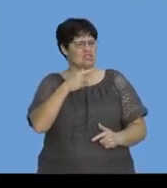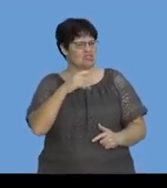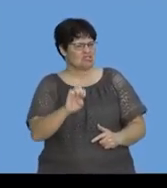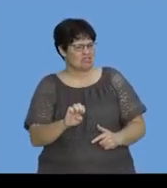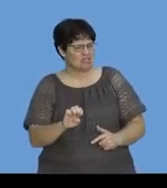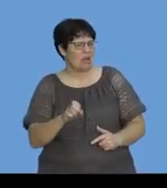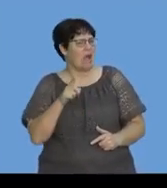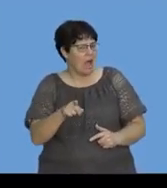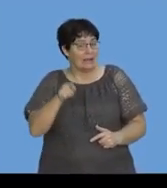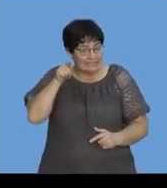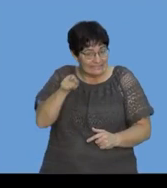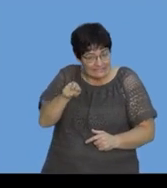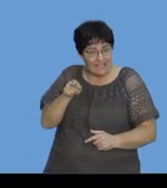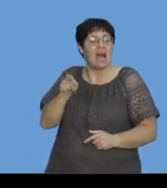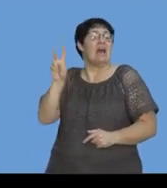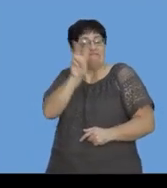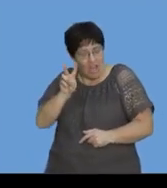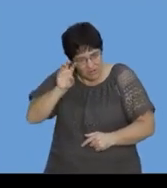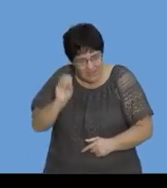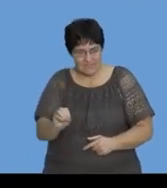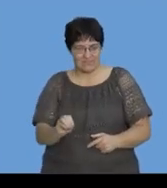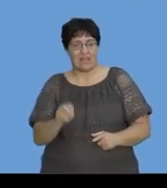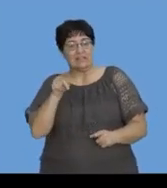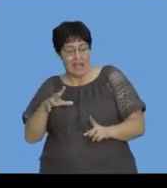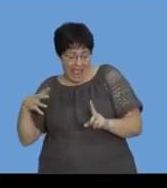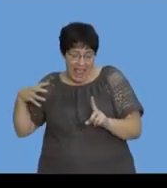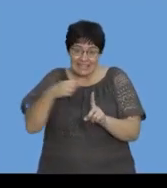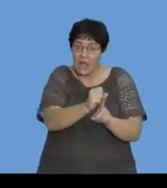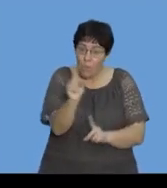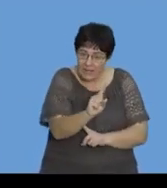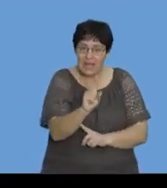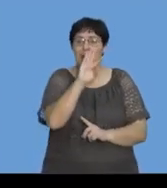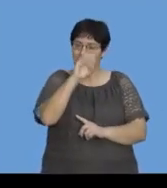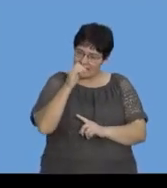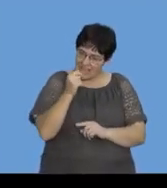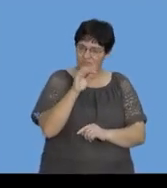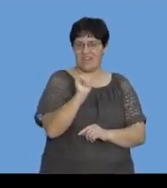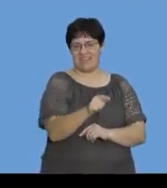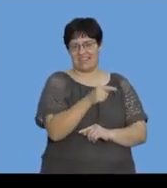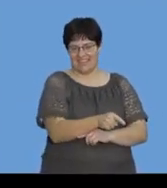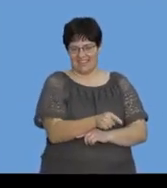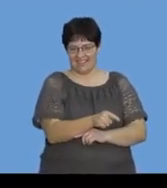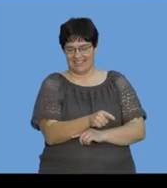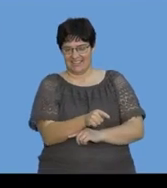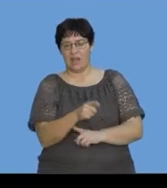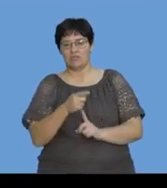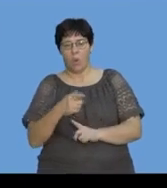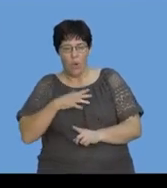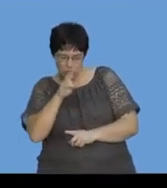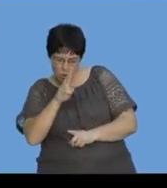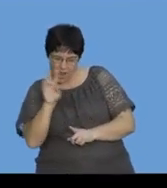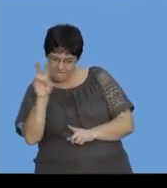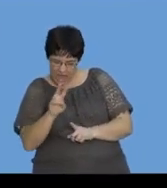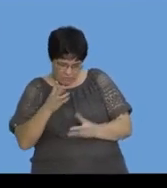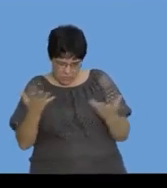is a virus that attacks bacteria. So we're looking for something about a virus.